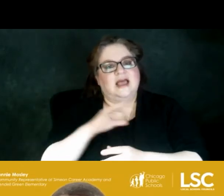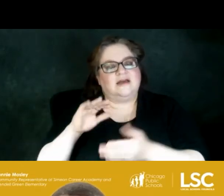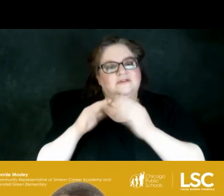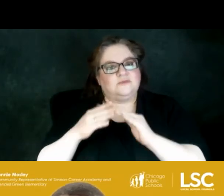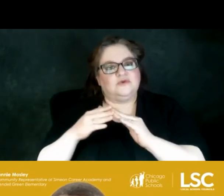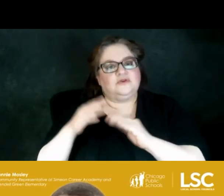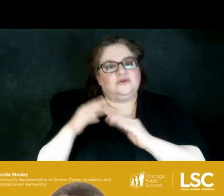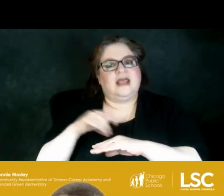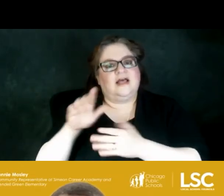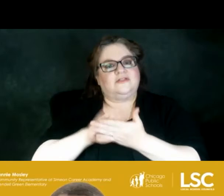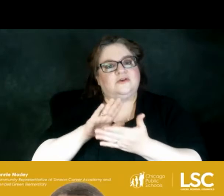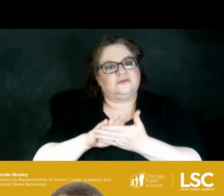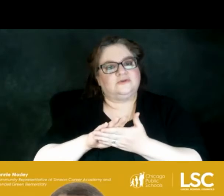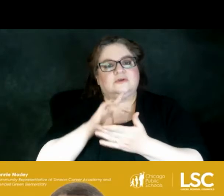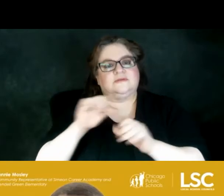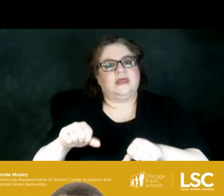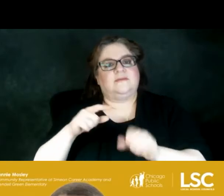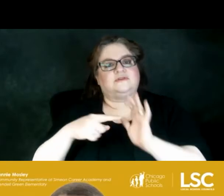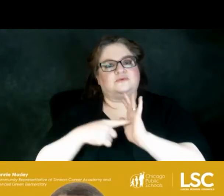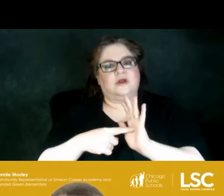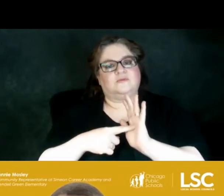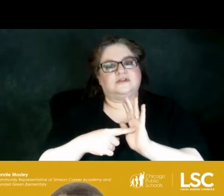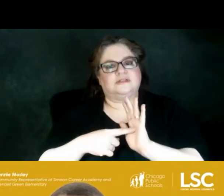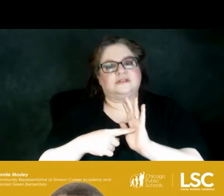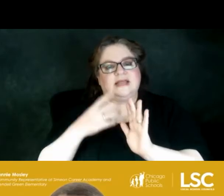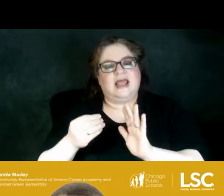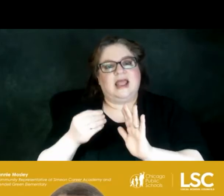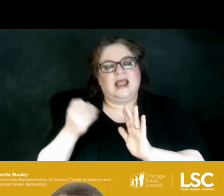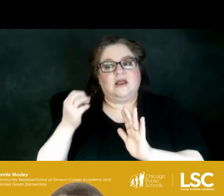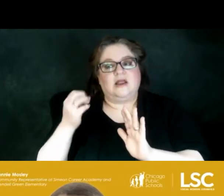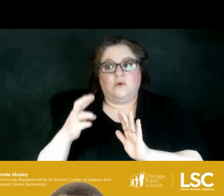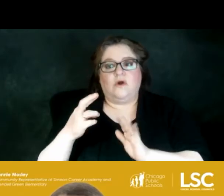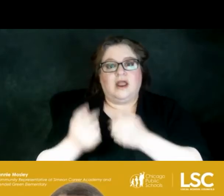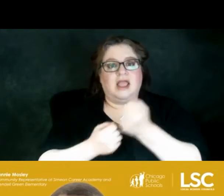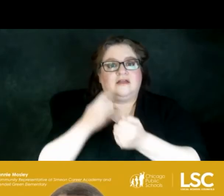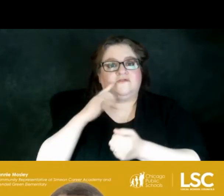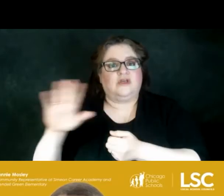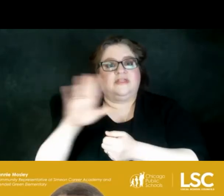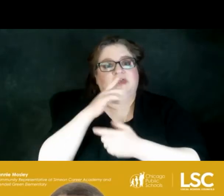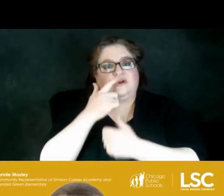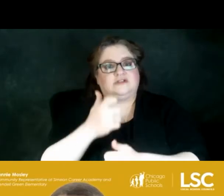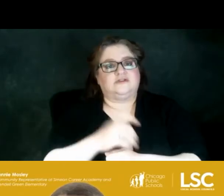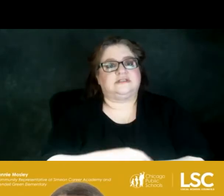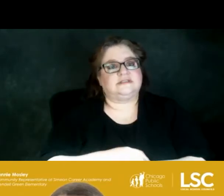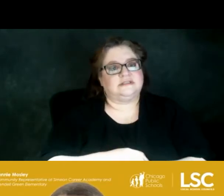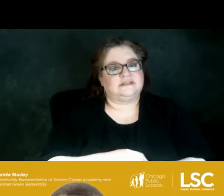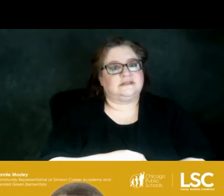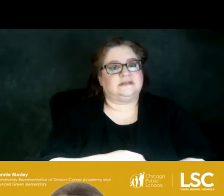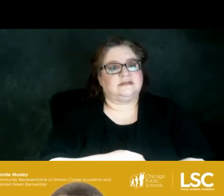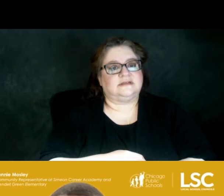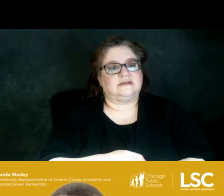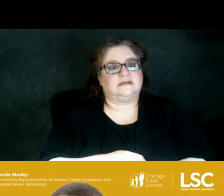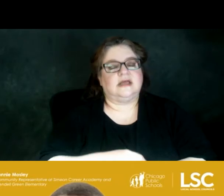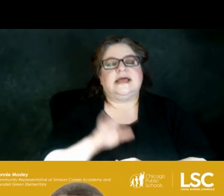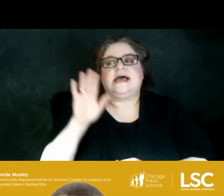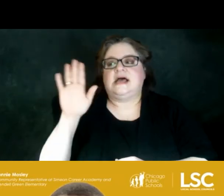their school in order to be able to represent and or advocate for their interests? Well, let me